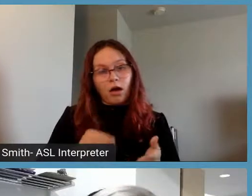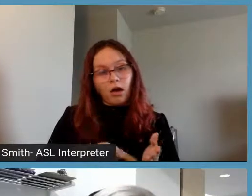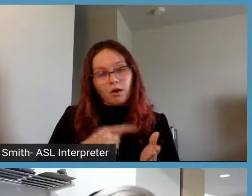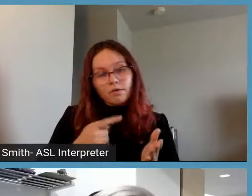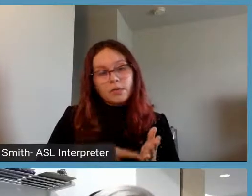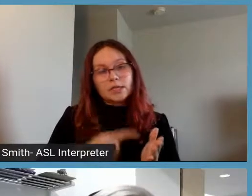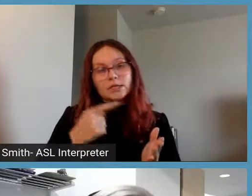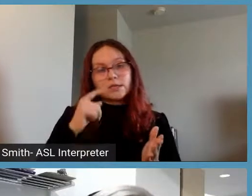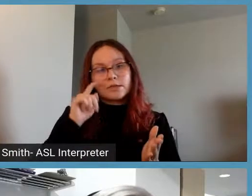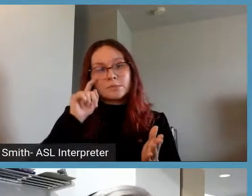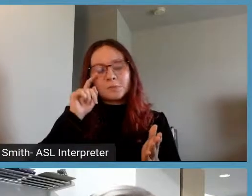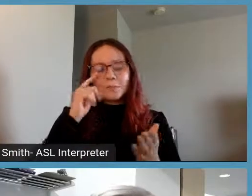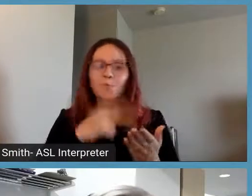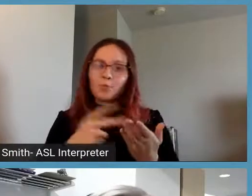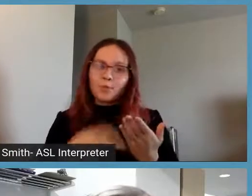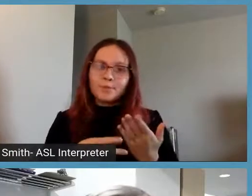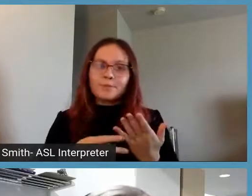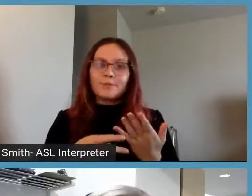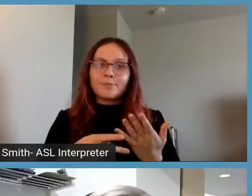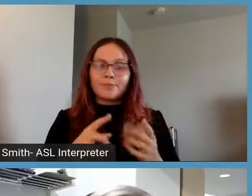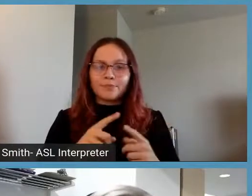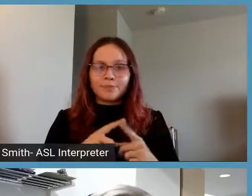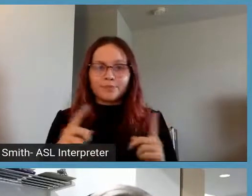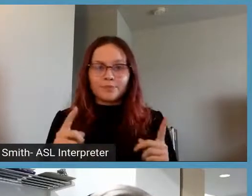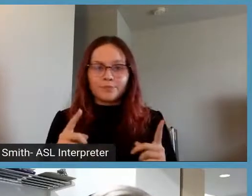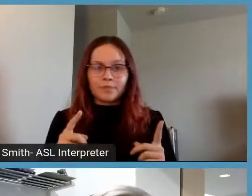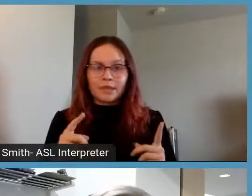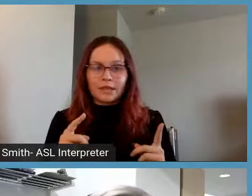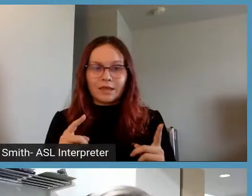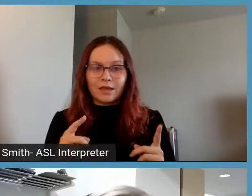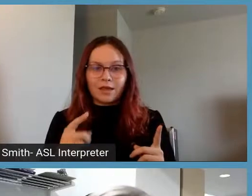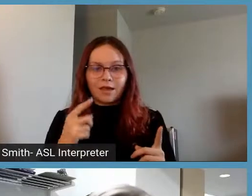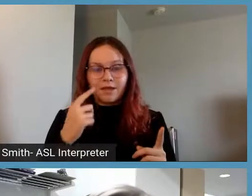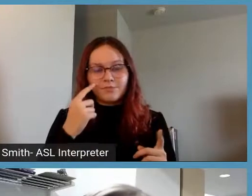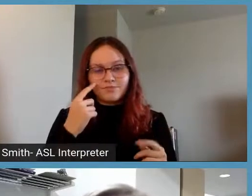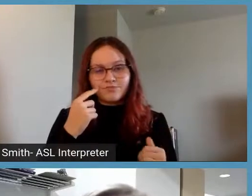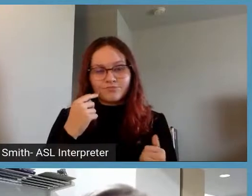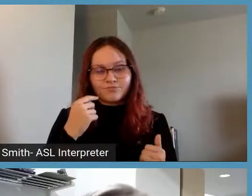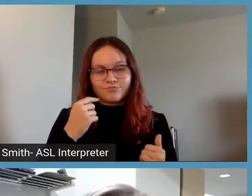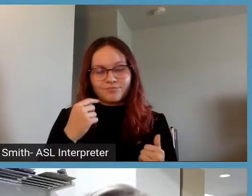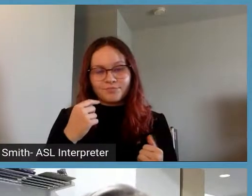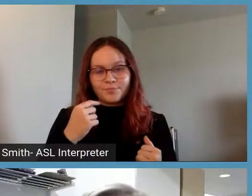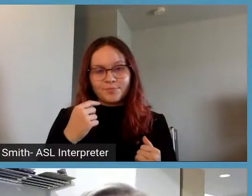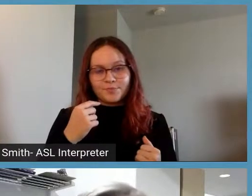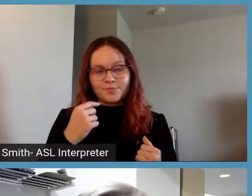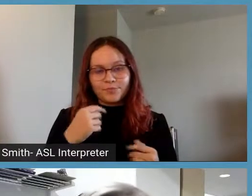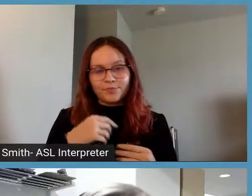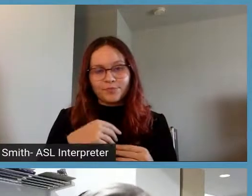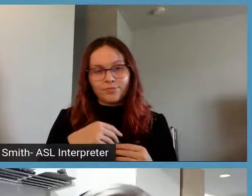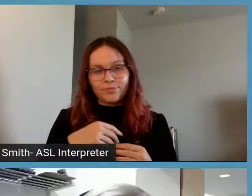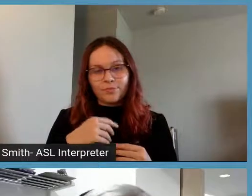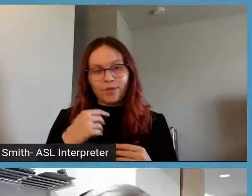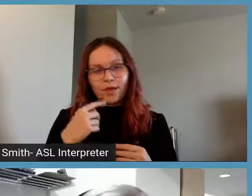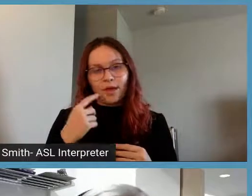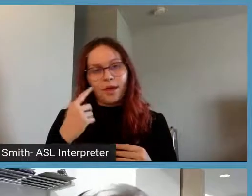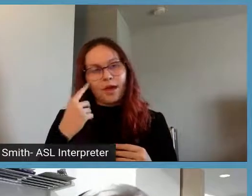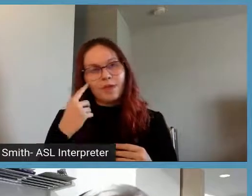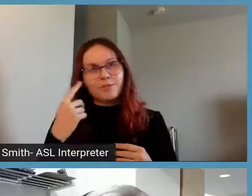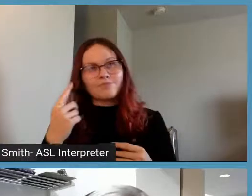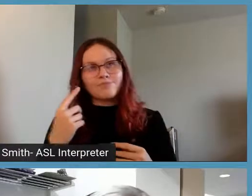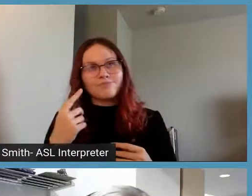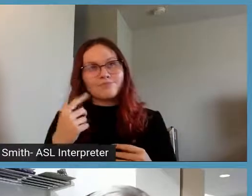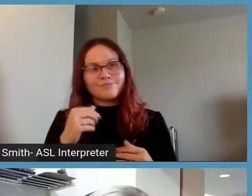up to participate in those programs. But I don't envision a time now. It's hard to envision us not having these